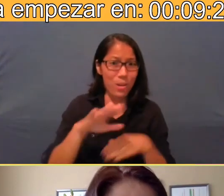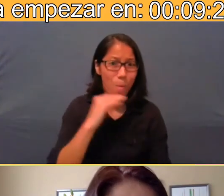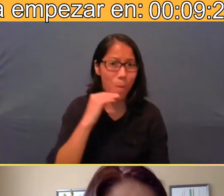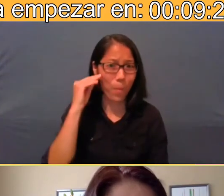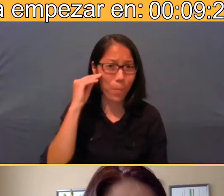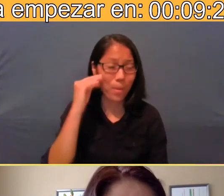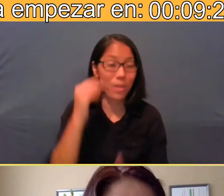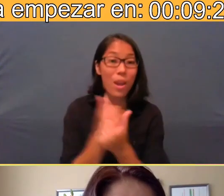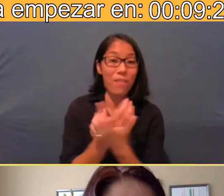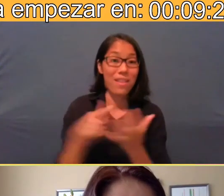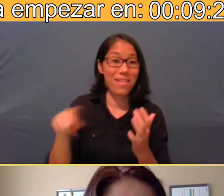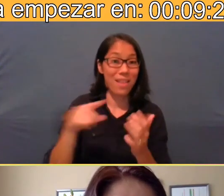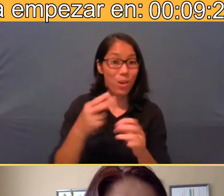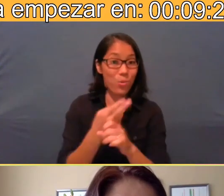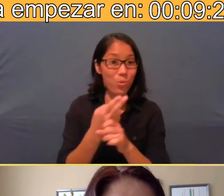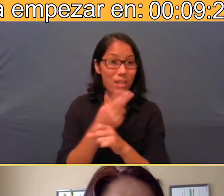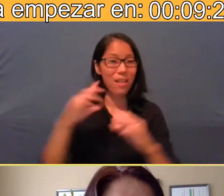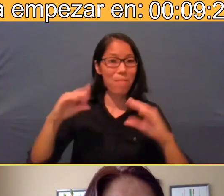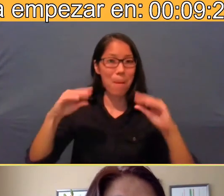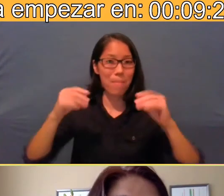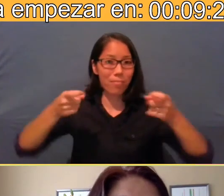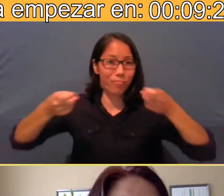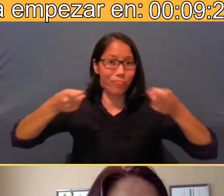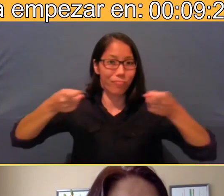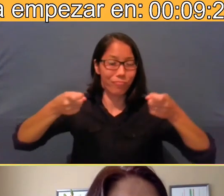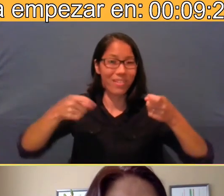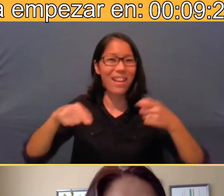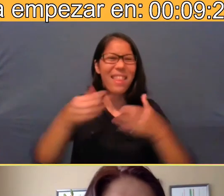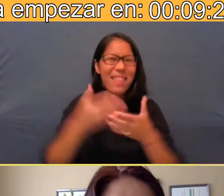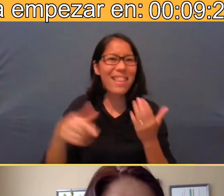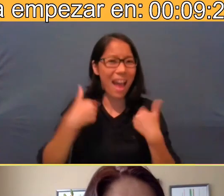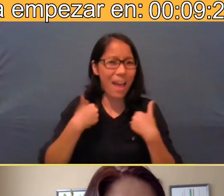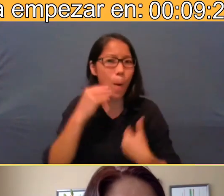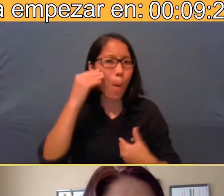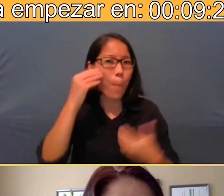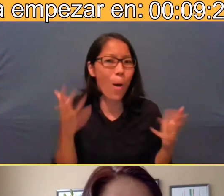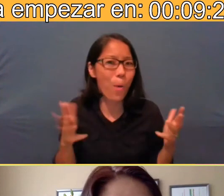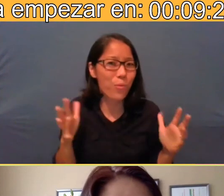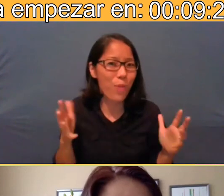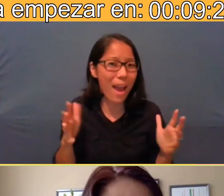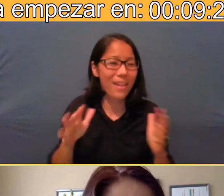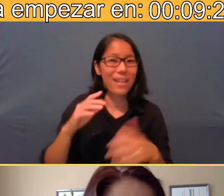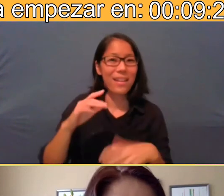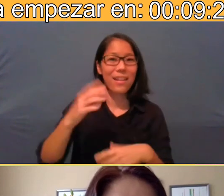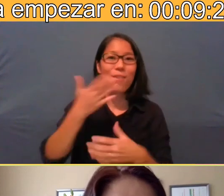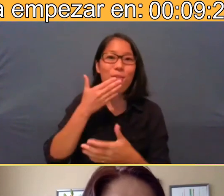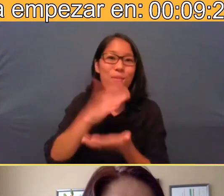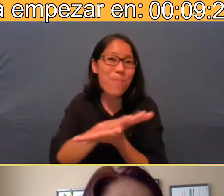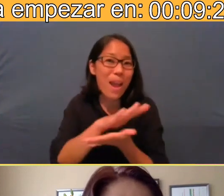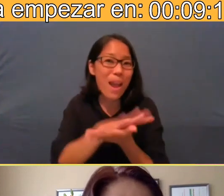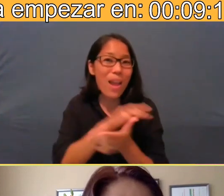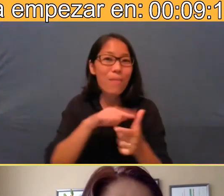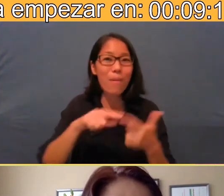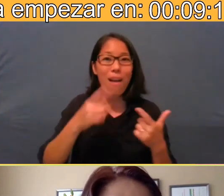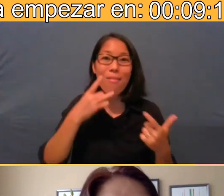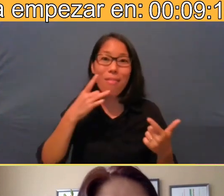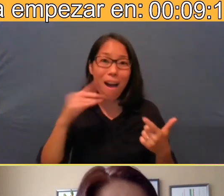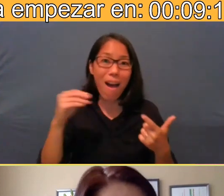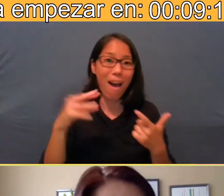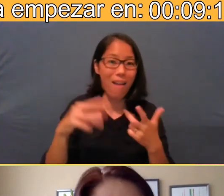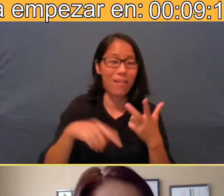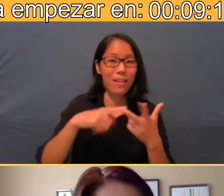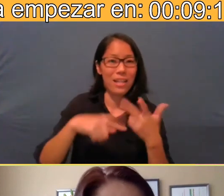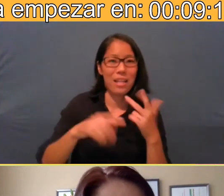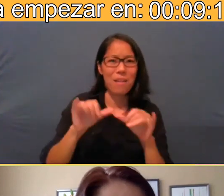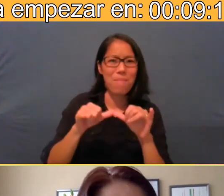people are using as the puppeteers are things that they had in their home, construction paper, light, measuring tape. And